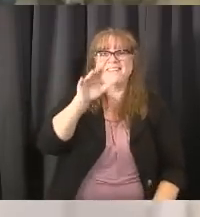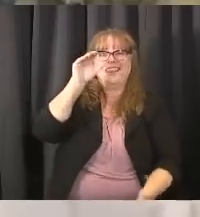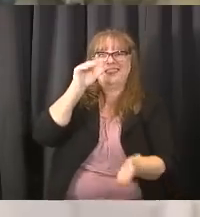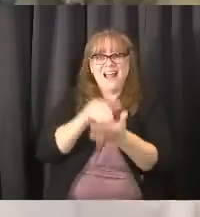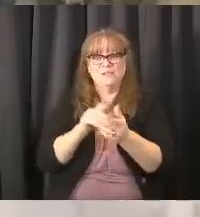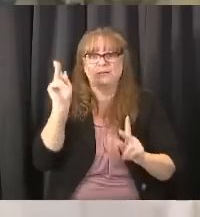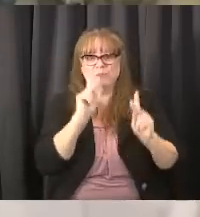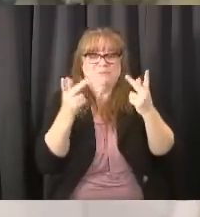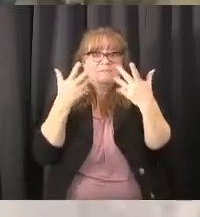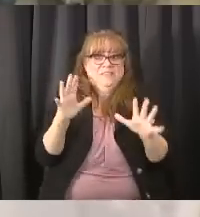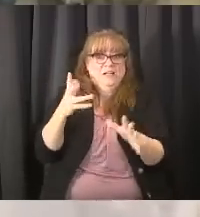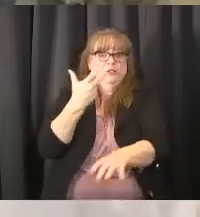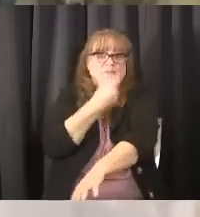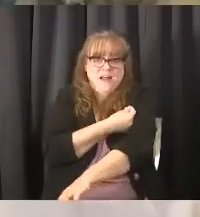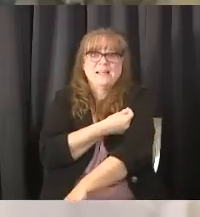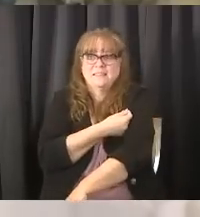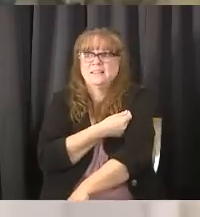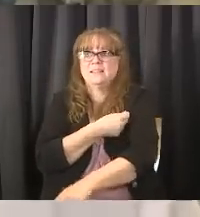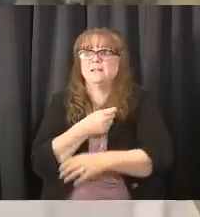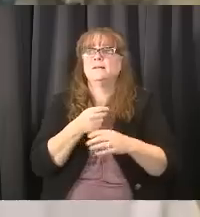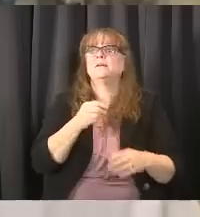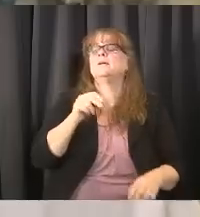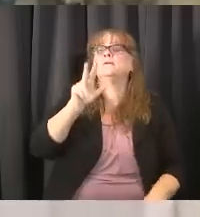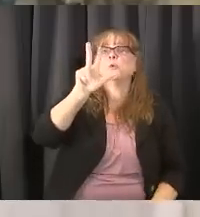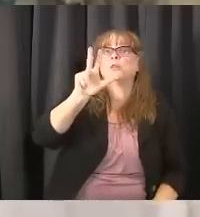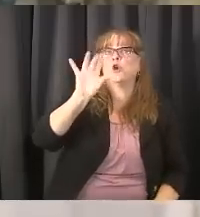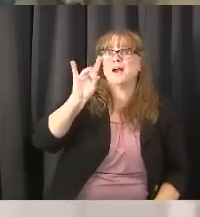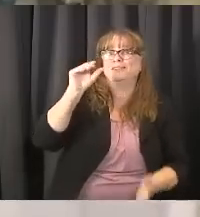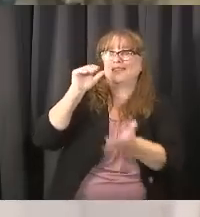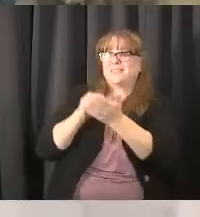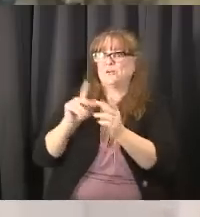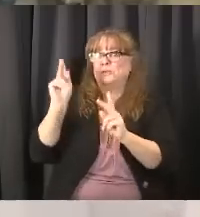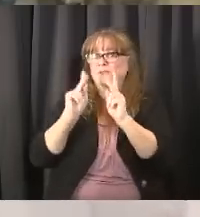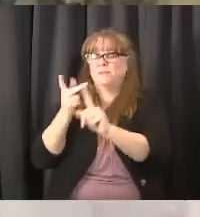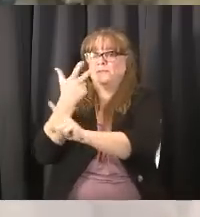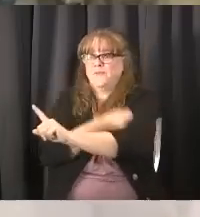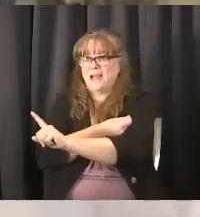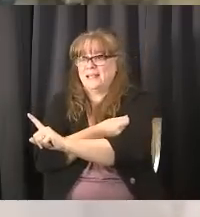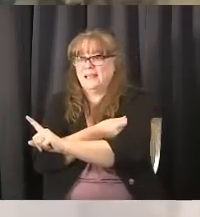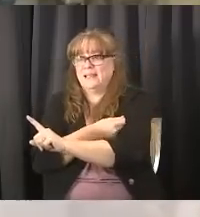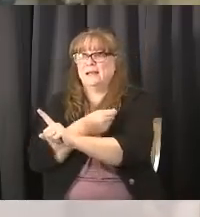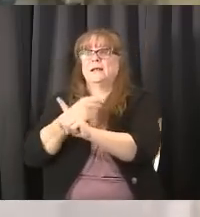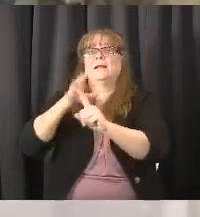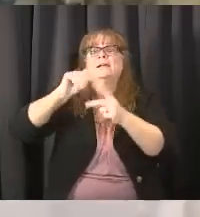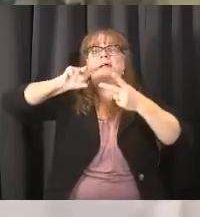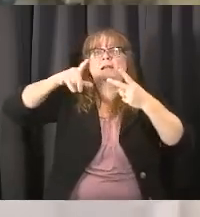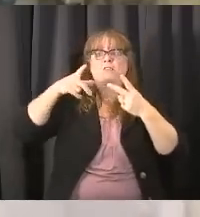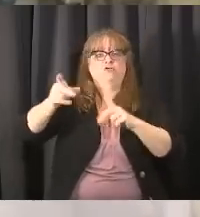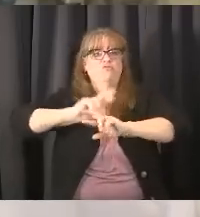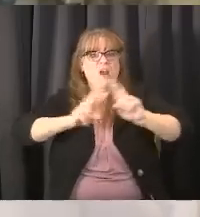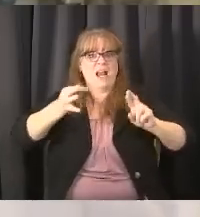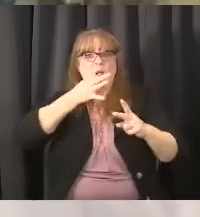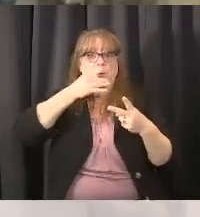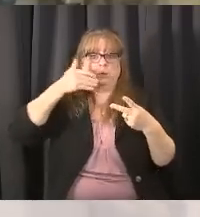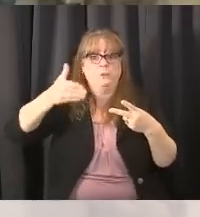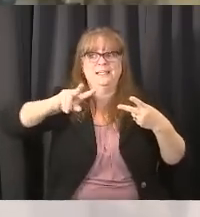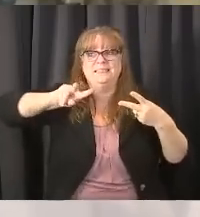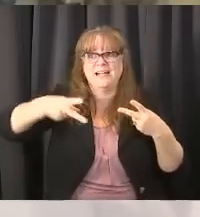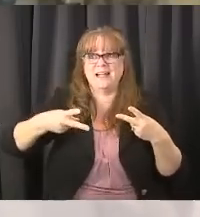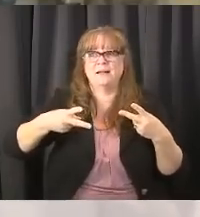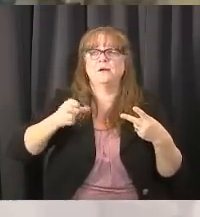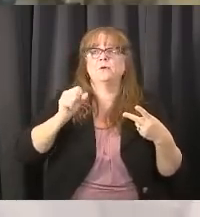doses. And now we're focusing on seniors over the age of 70. And as of today, we've vaccinated more than 12,000 seniors over